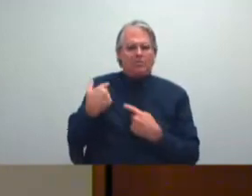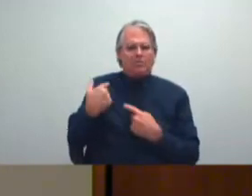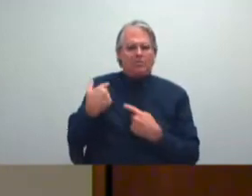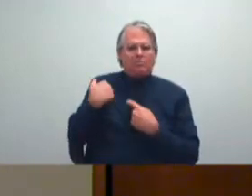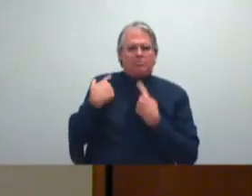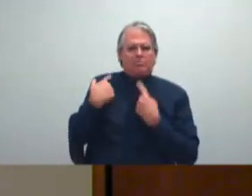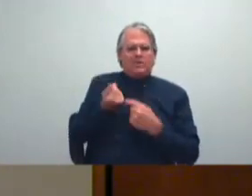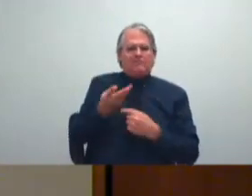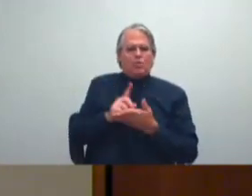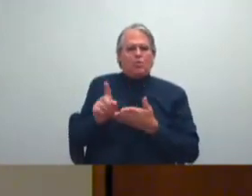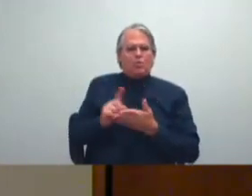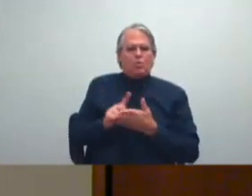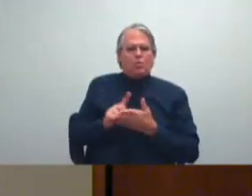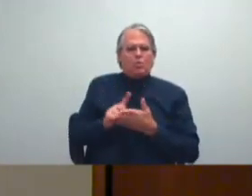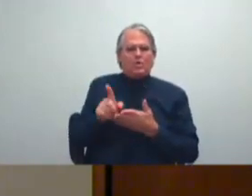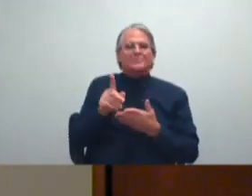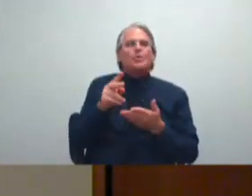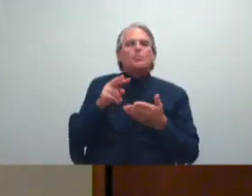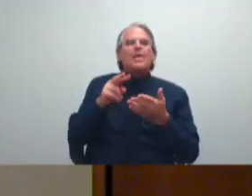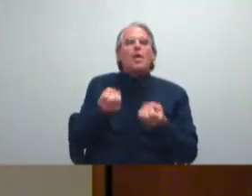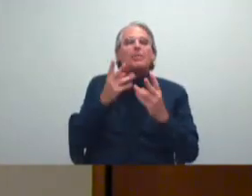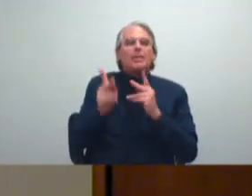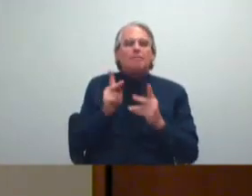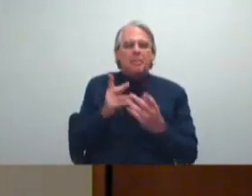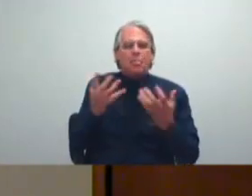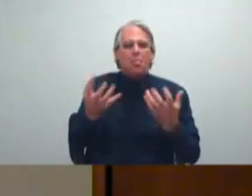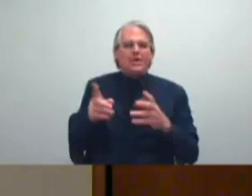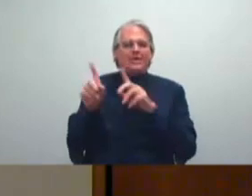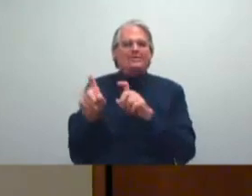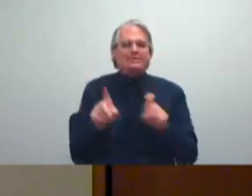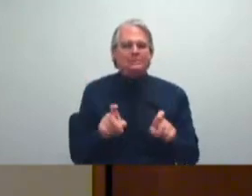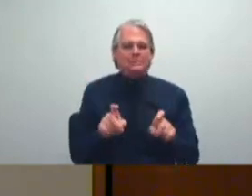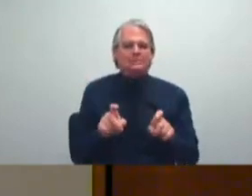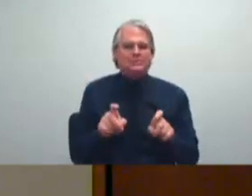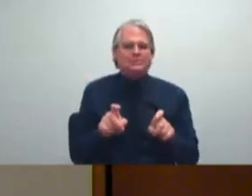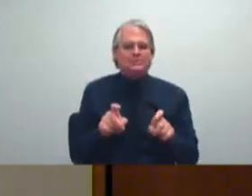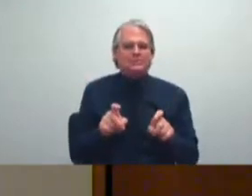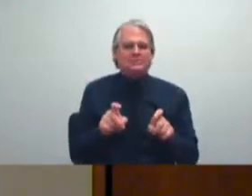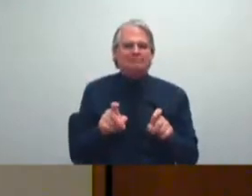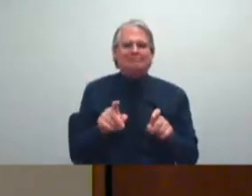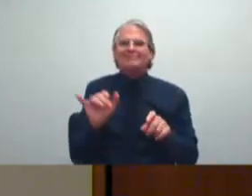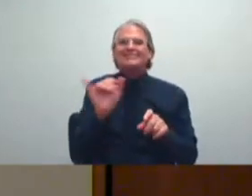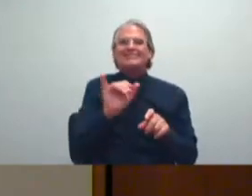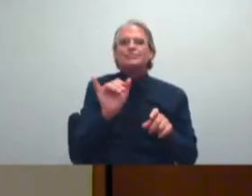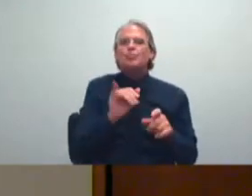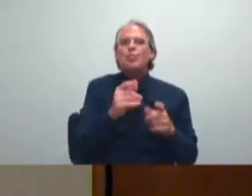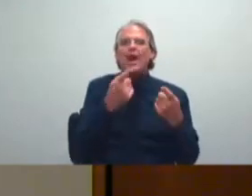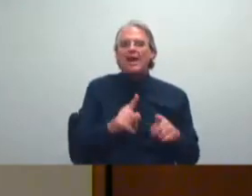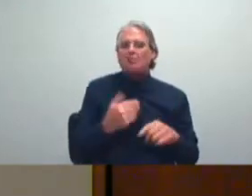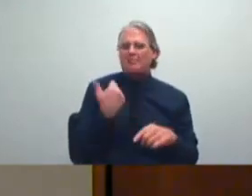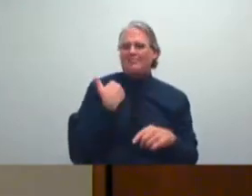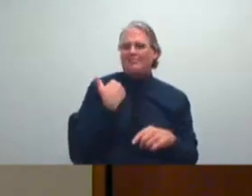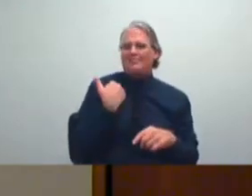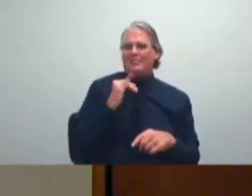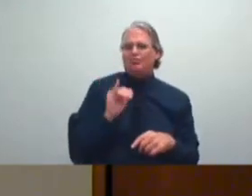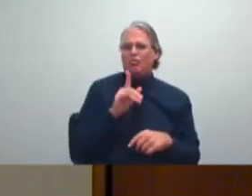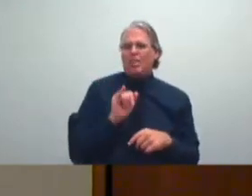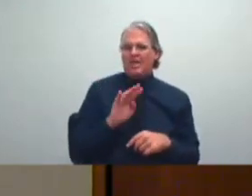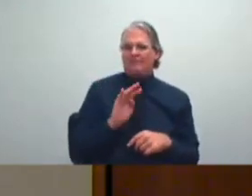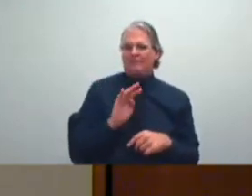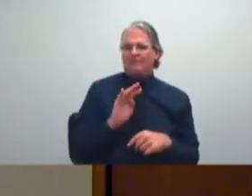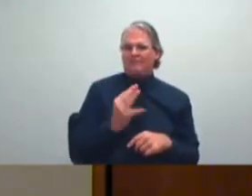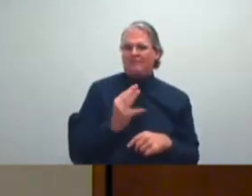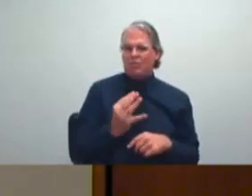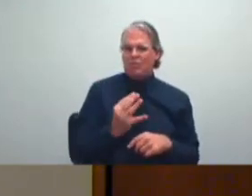And this was relatively similar to the patterns that we experienced right around the 4th of July, although nowhere near as high the